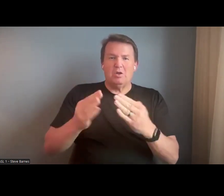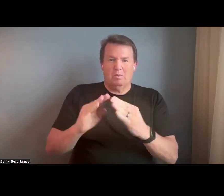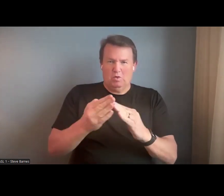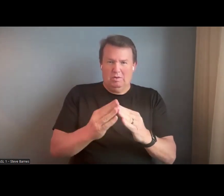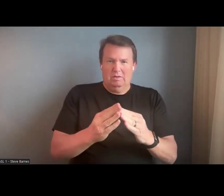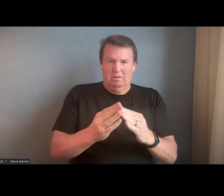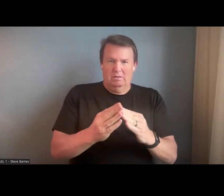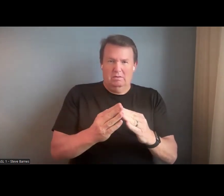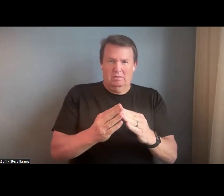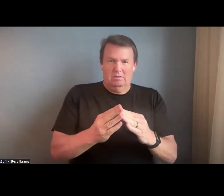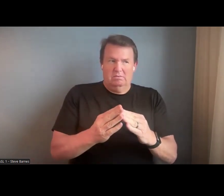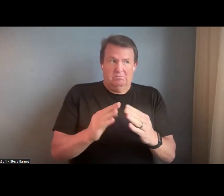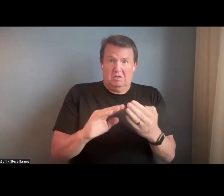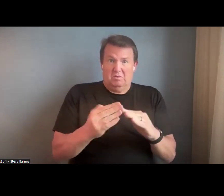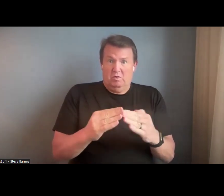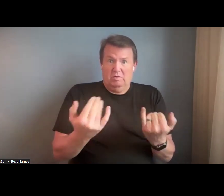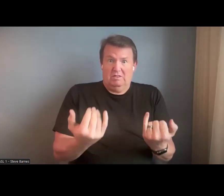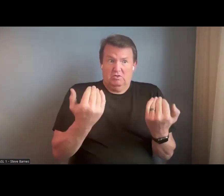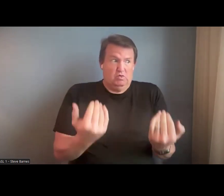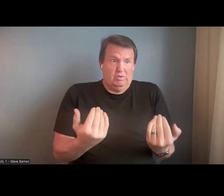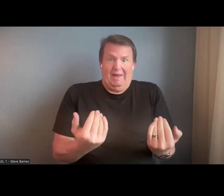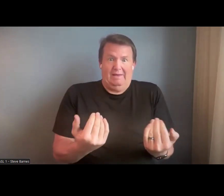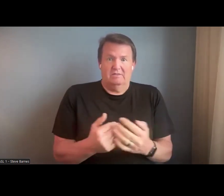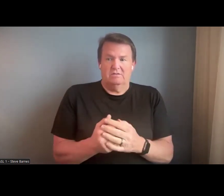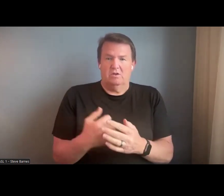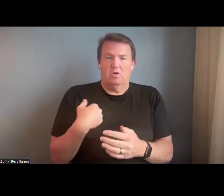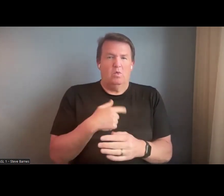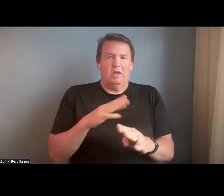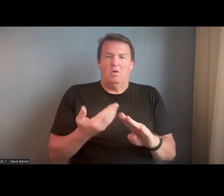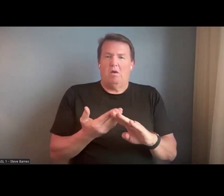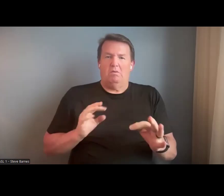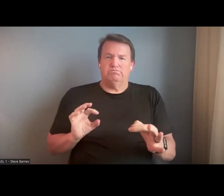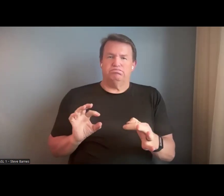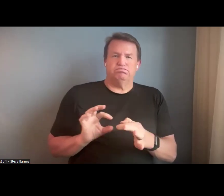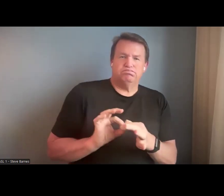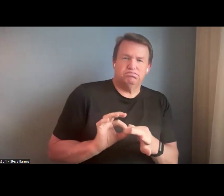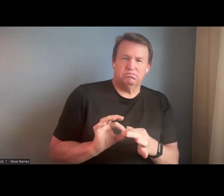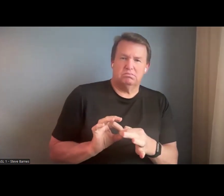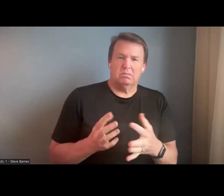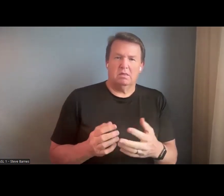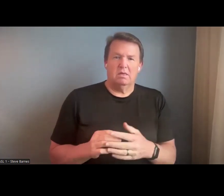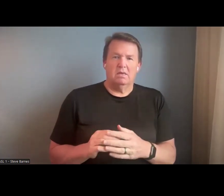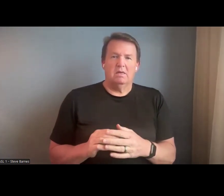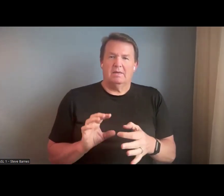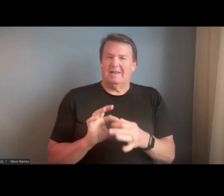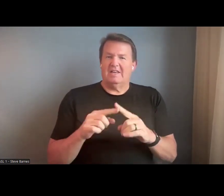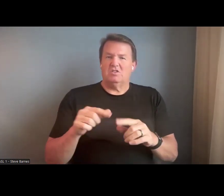today. That we are all relations. We're all connected to each